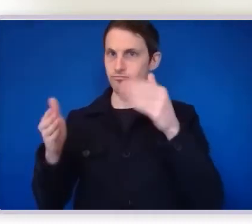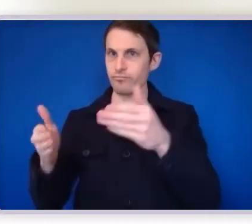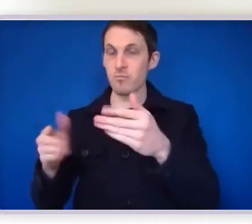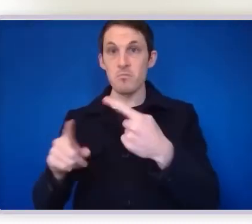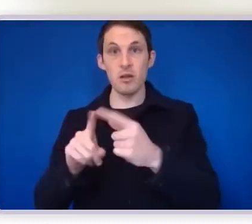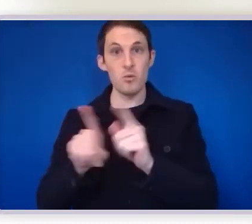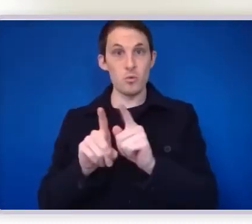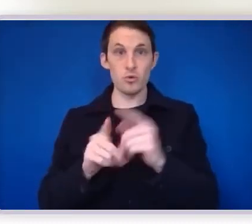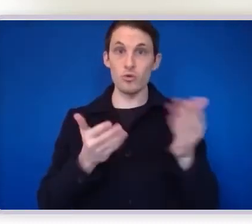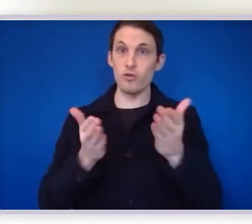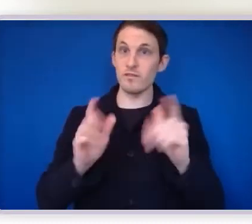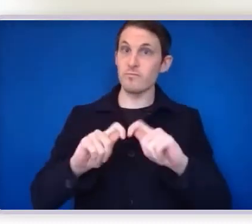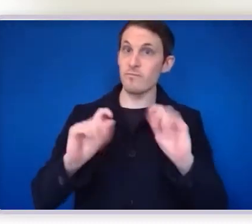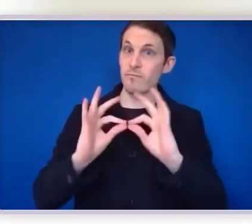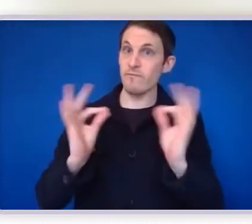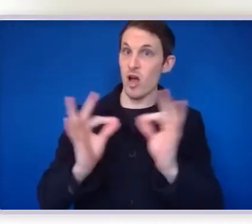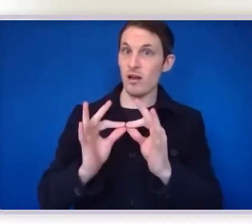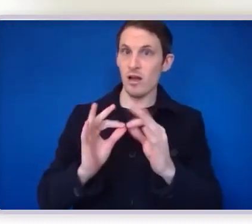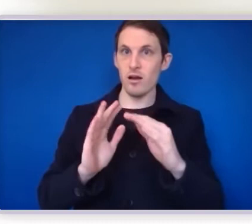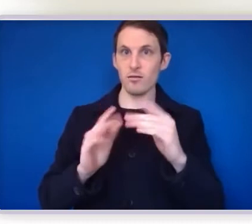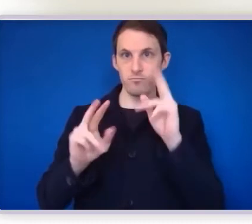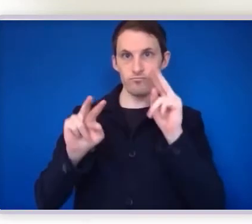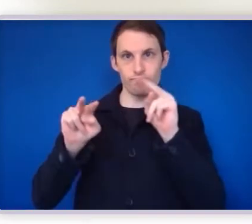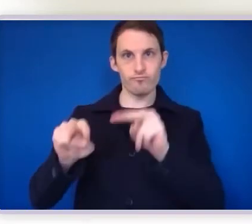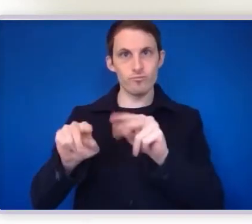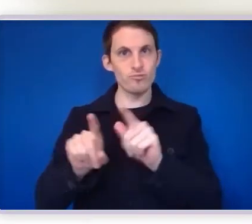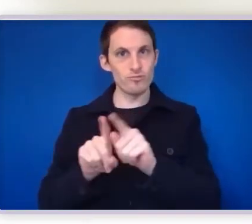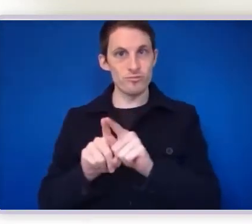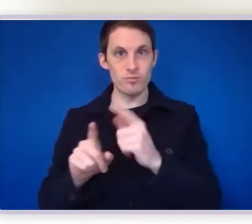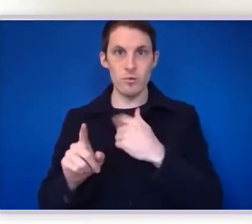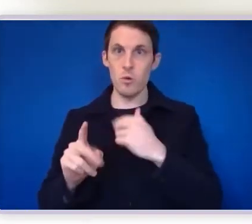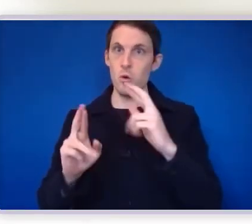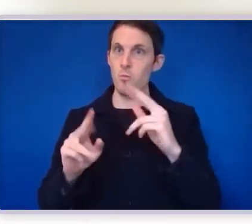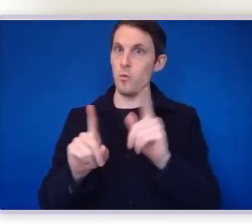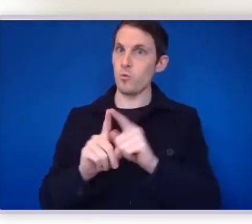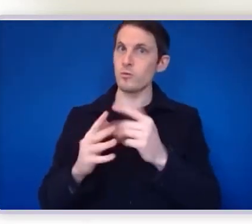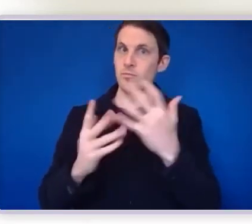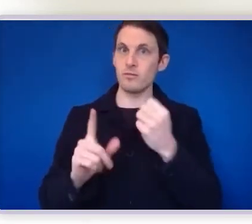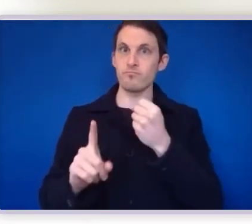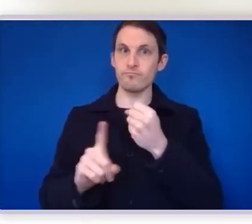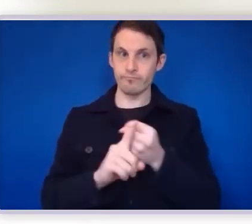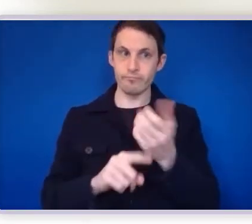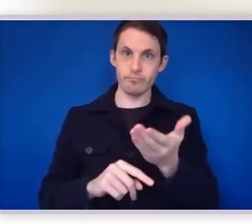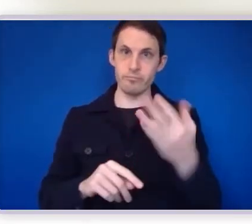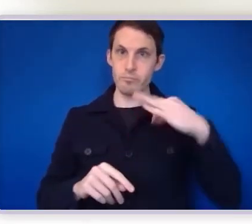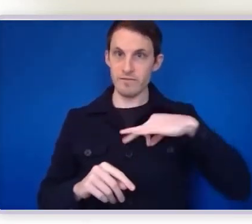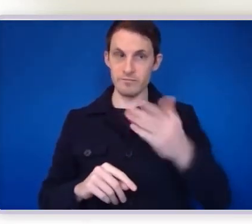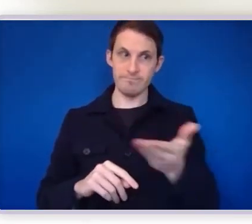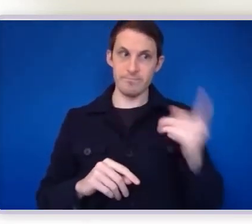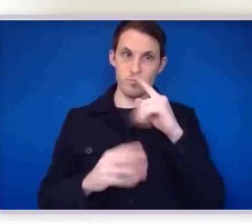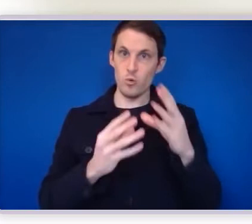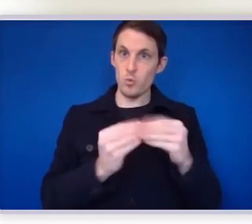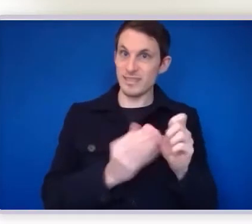service providers, and I hope has big implications for people with disabilities, as well